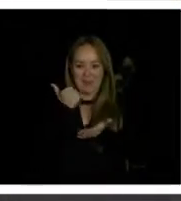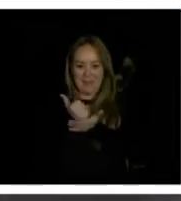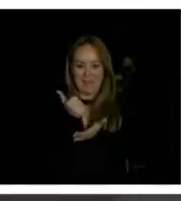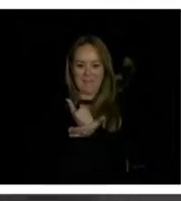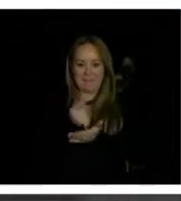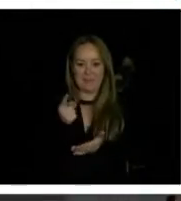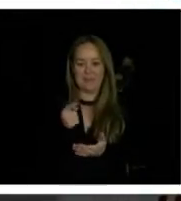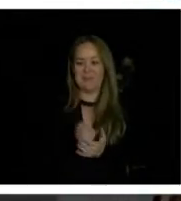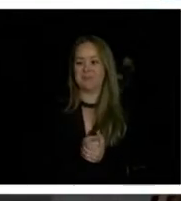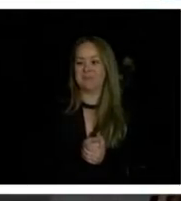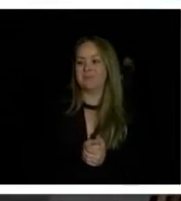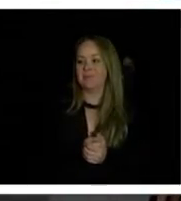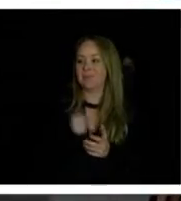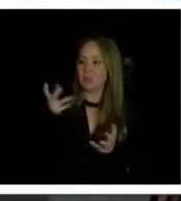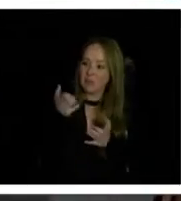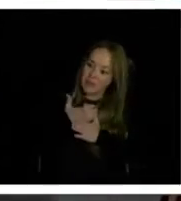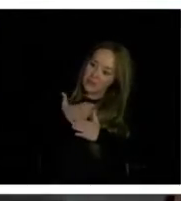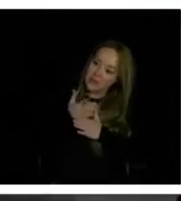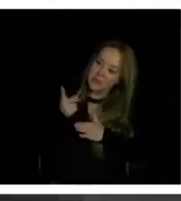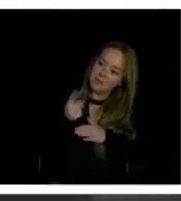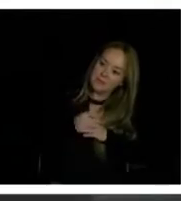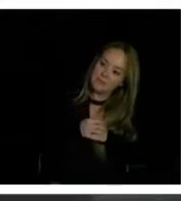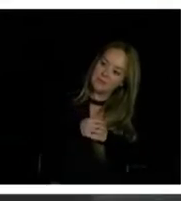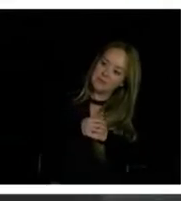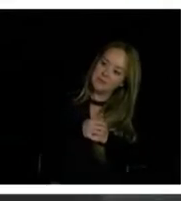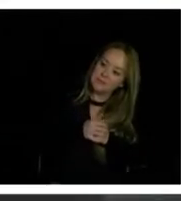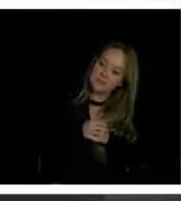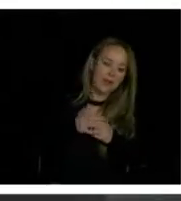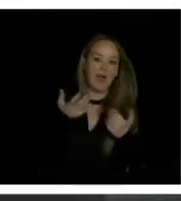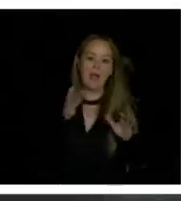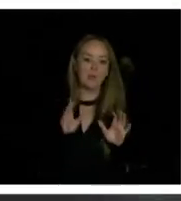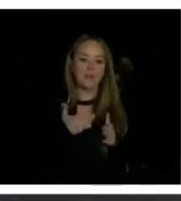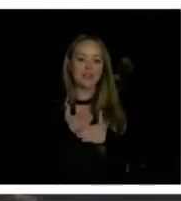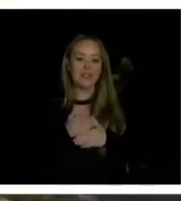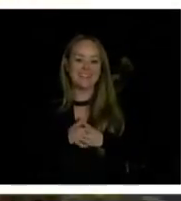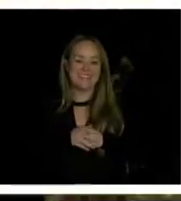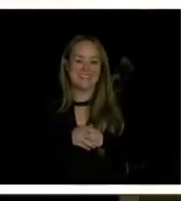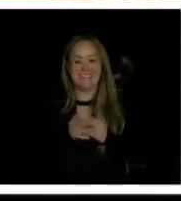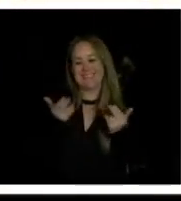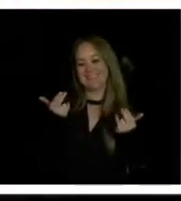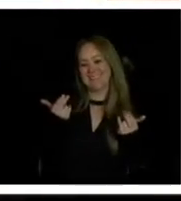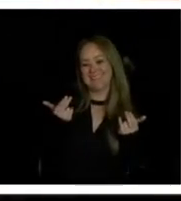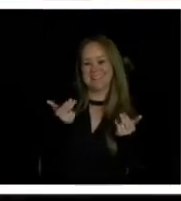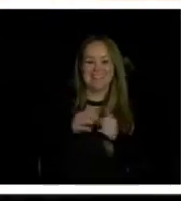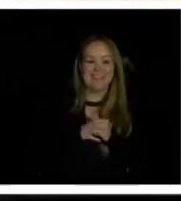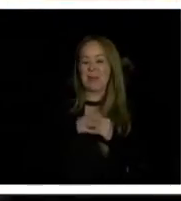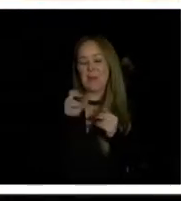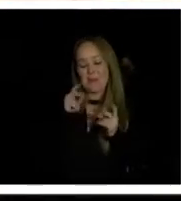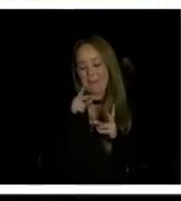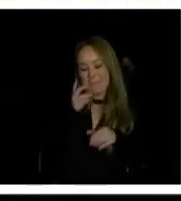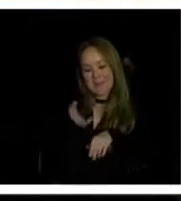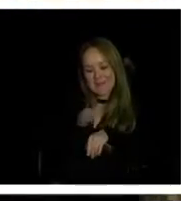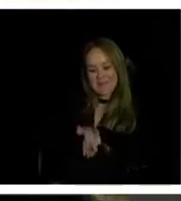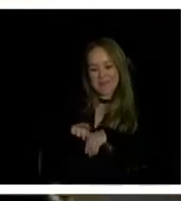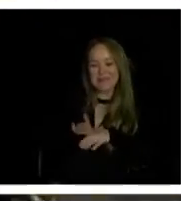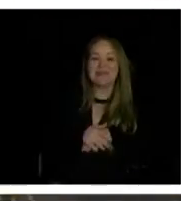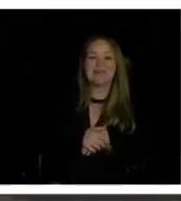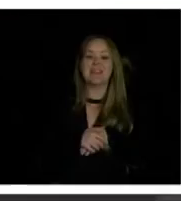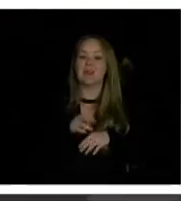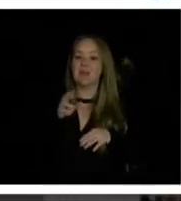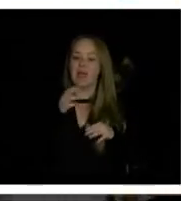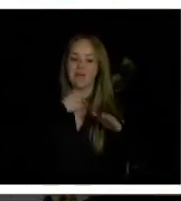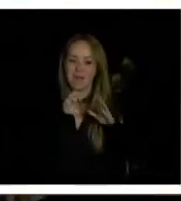out. Who wants to, do you want to share? No, thank you. You don't want to share? Okay, I'm not going to make you share if you don't want to share. Is there